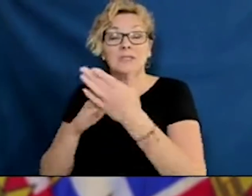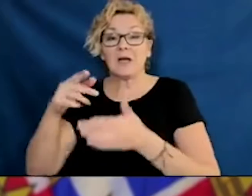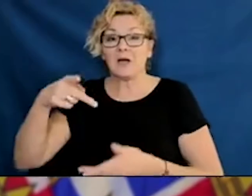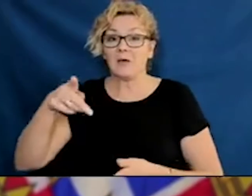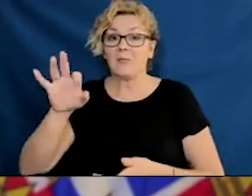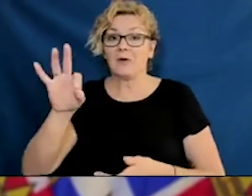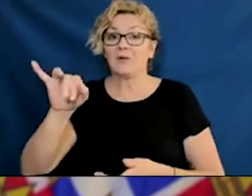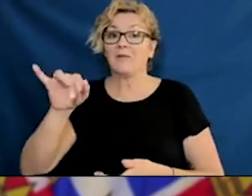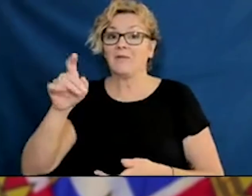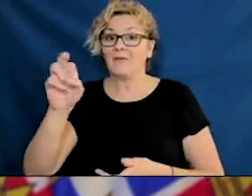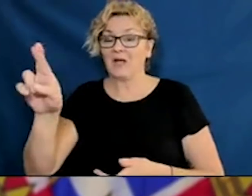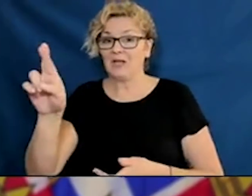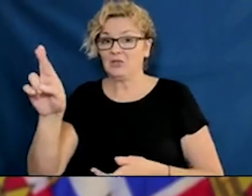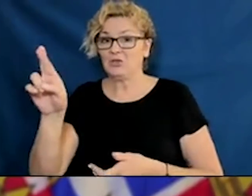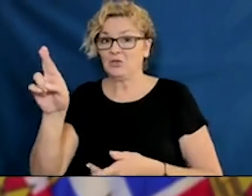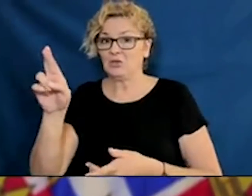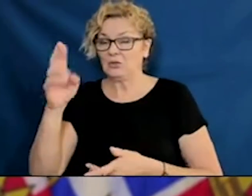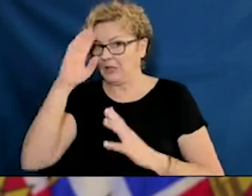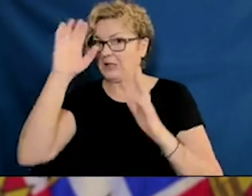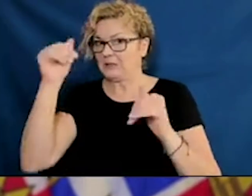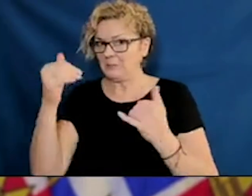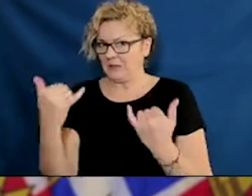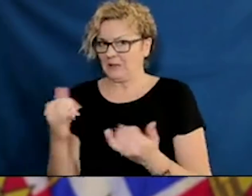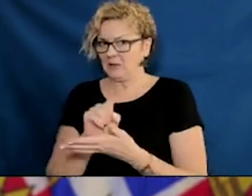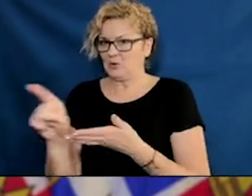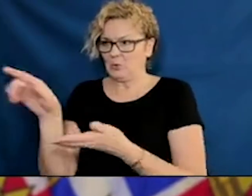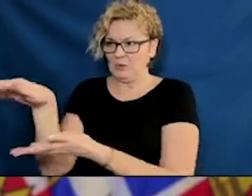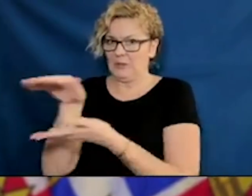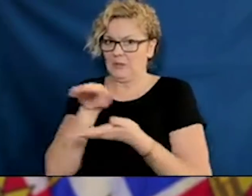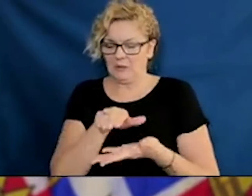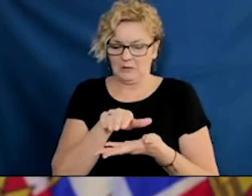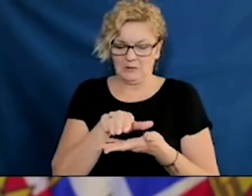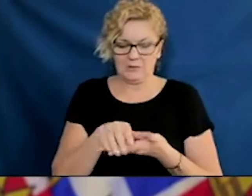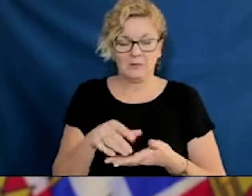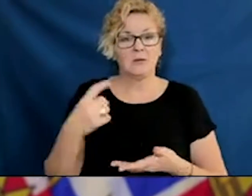of our immunization program, we have immunized